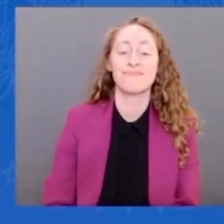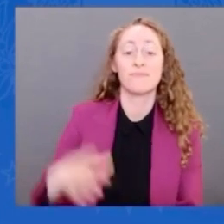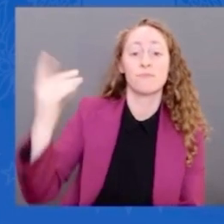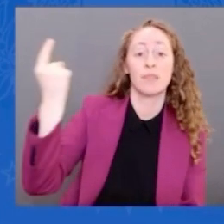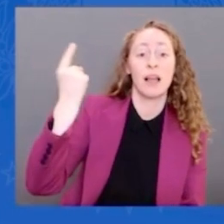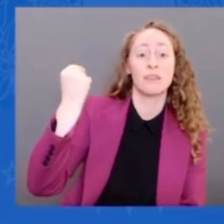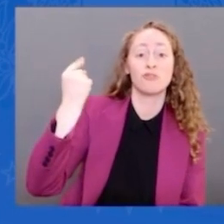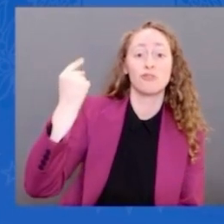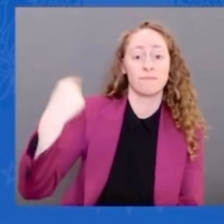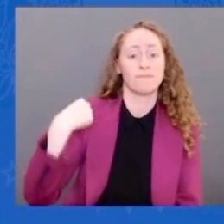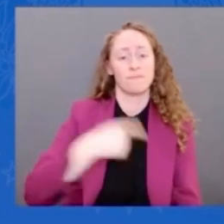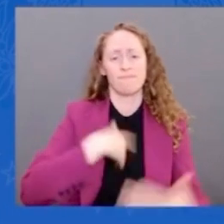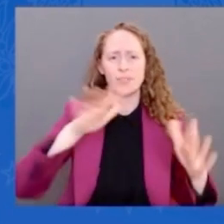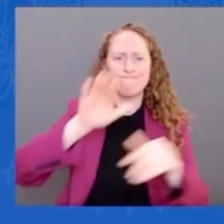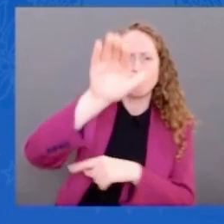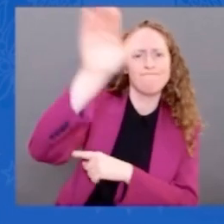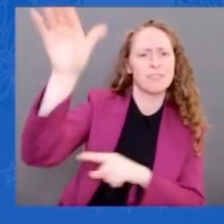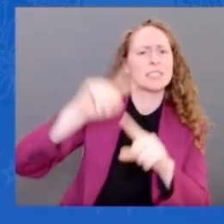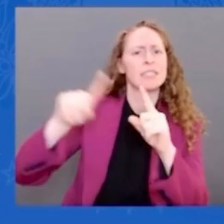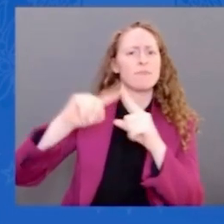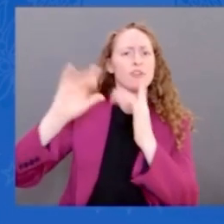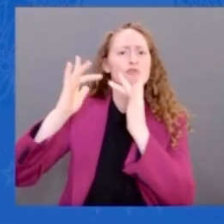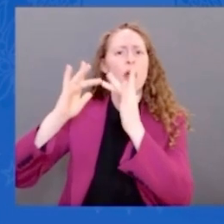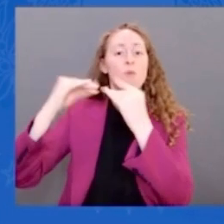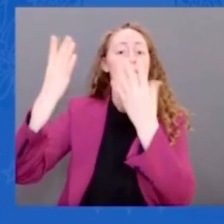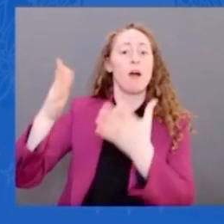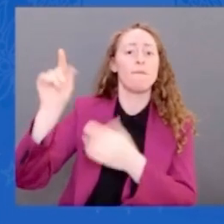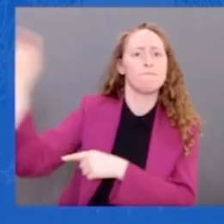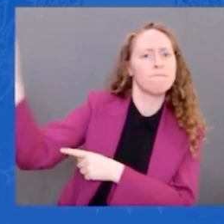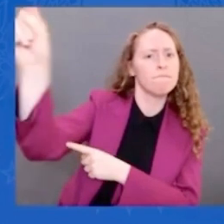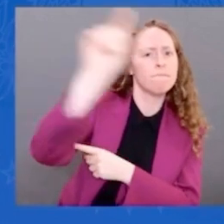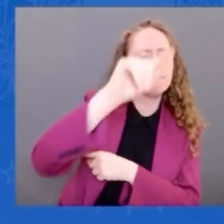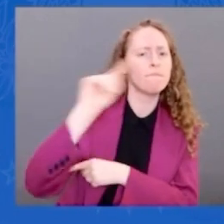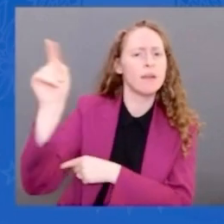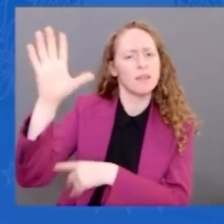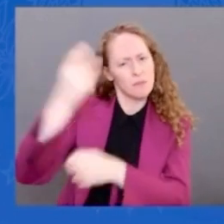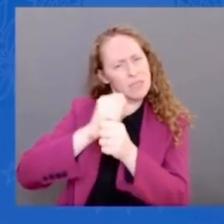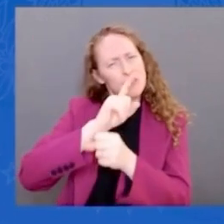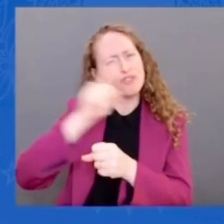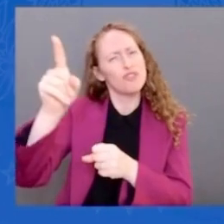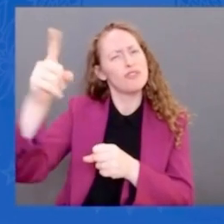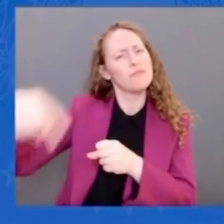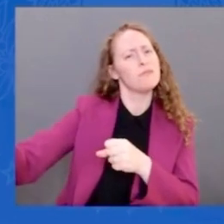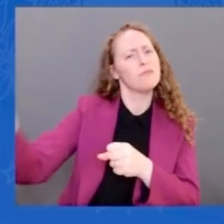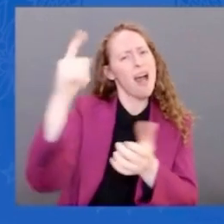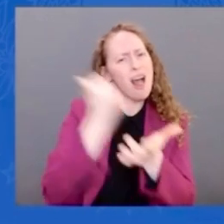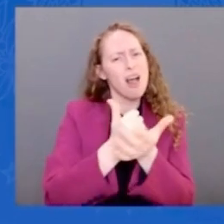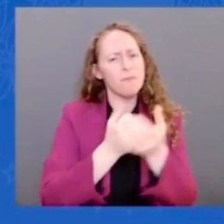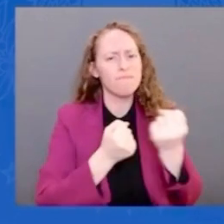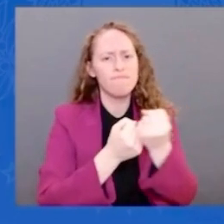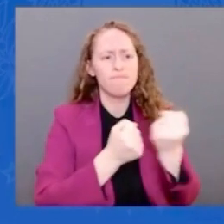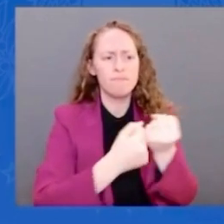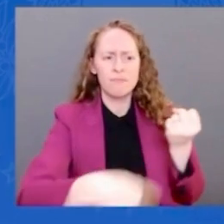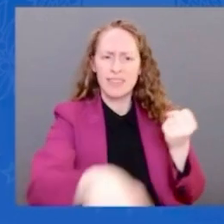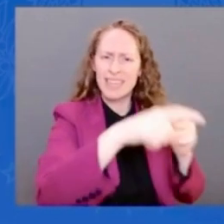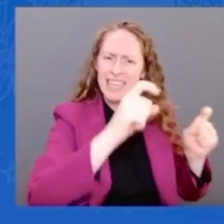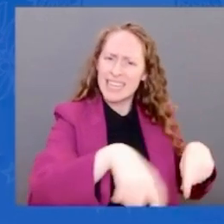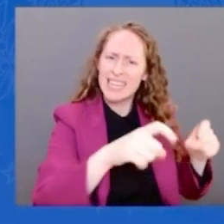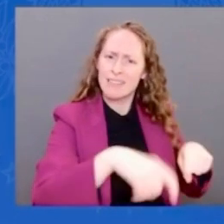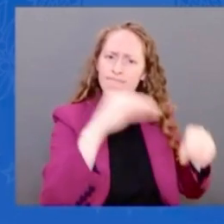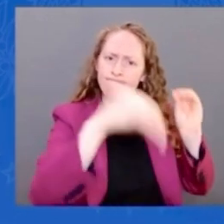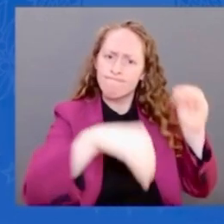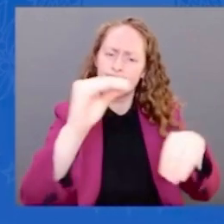take action to help folks get interneted and connected, in part by offering more affordable high-speed internet plans to